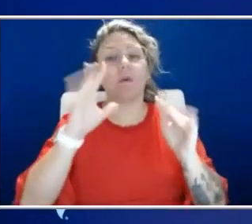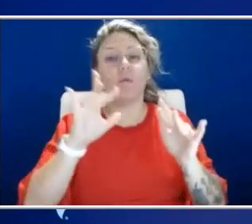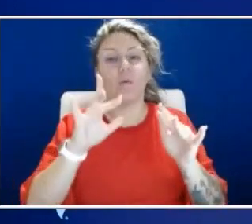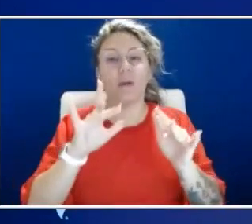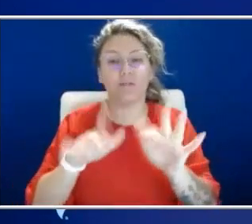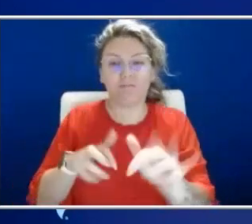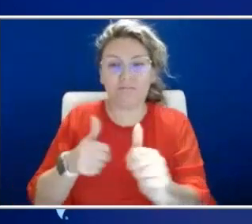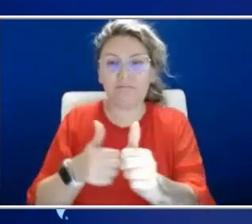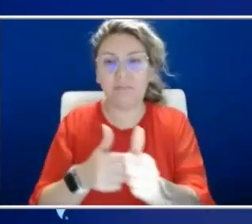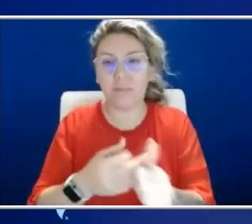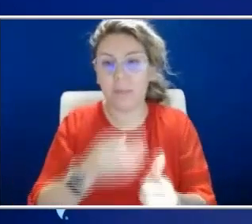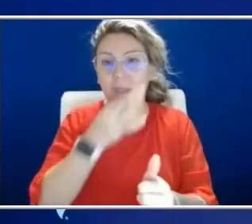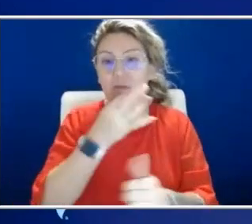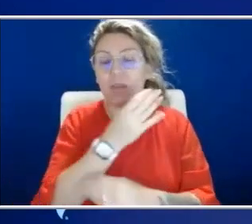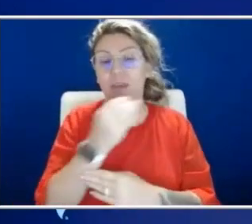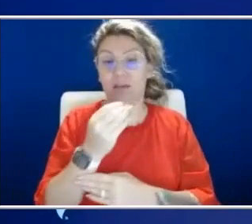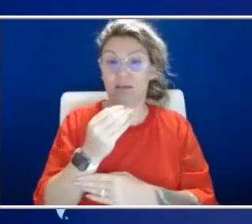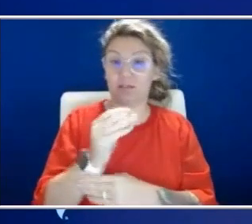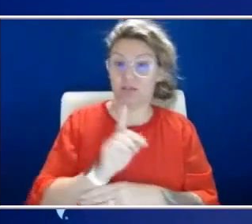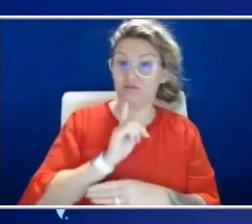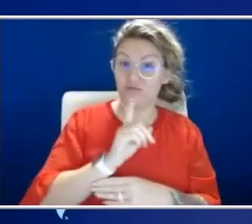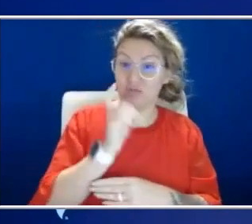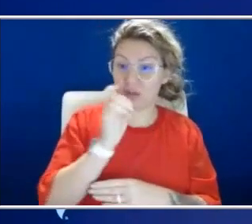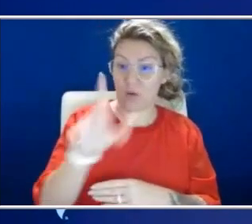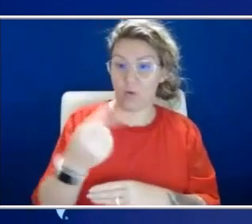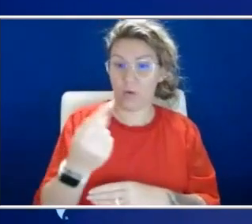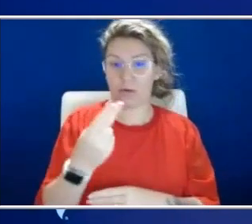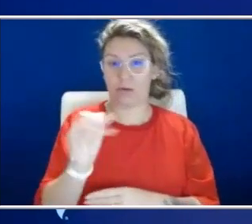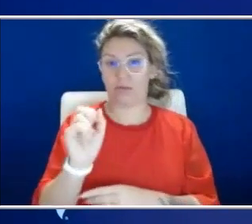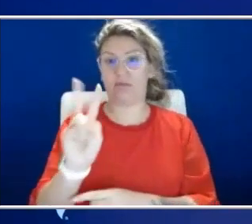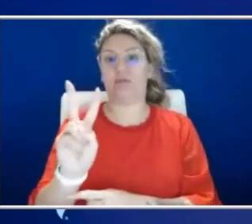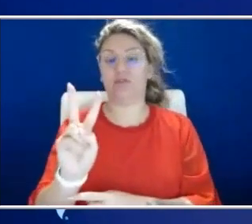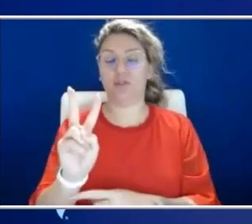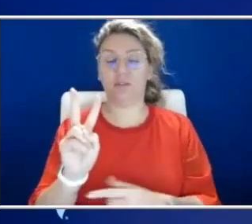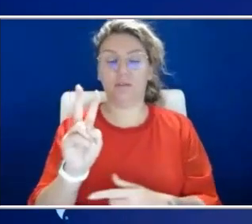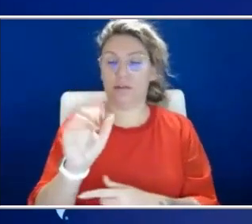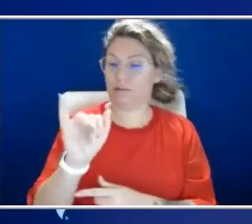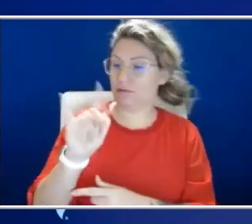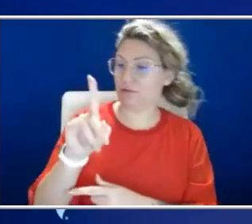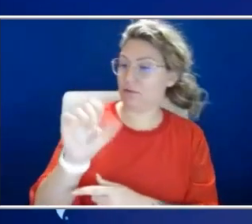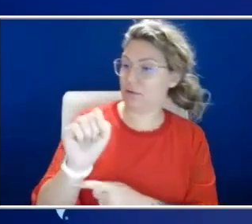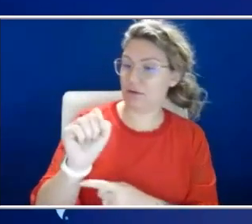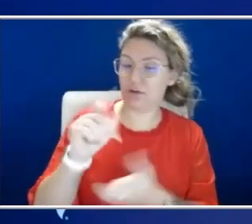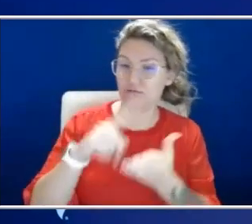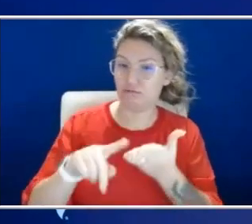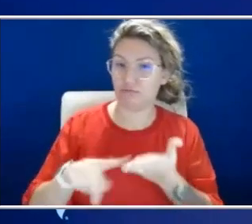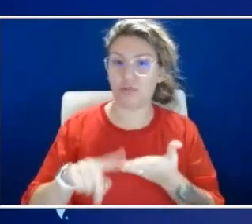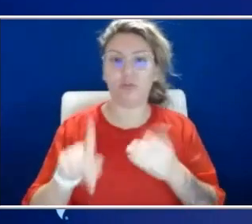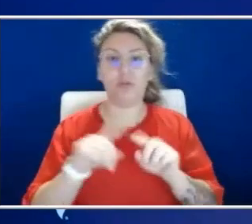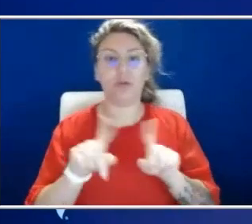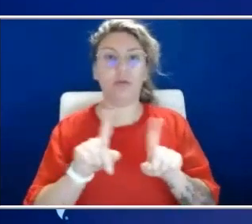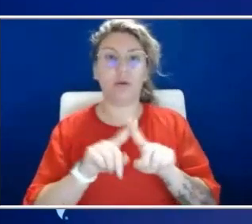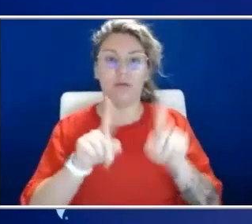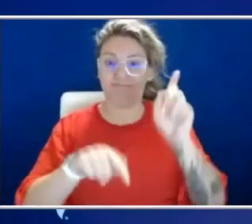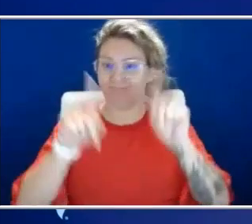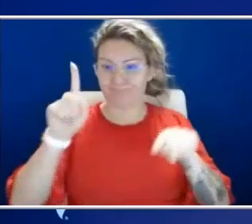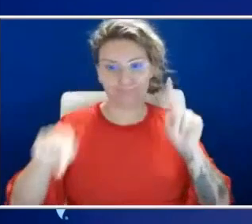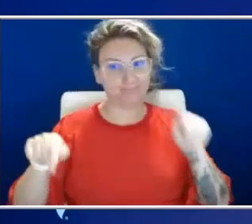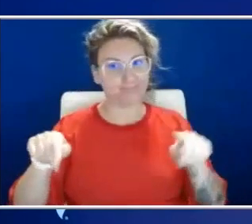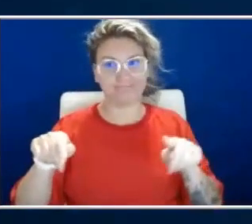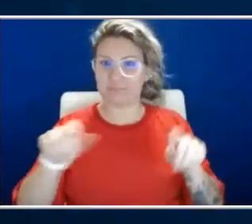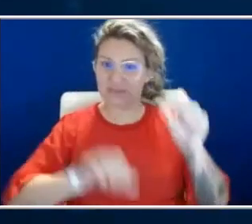is absolutely true, not only in HIV, AIDS research, but also just various aspects of science as